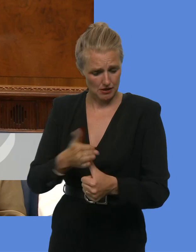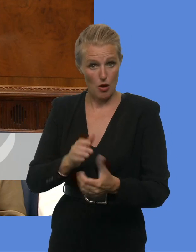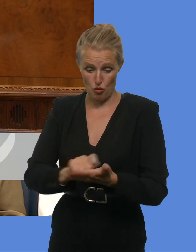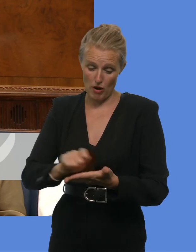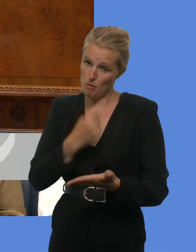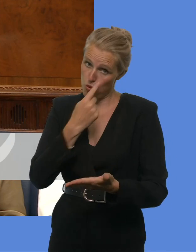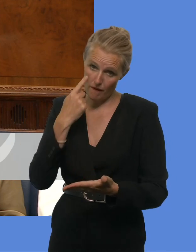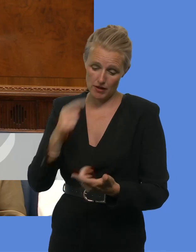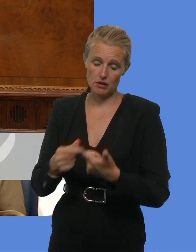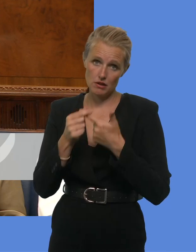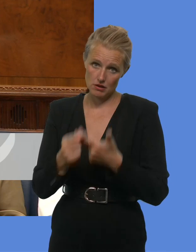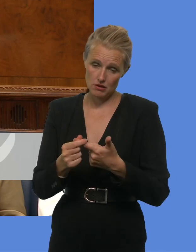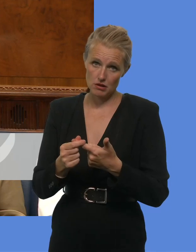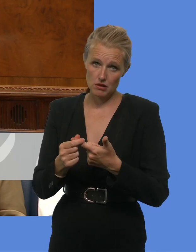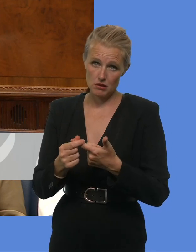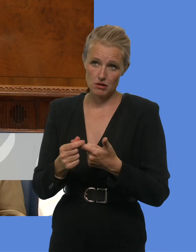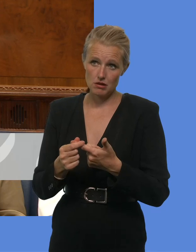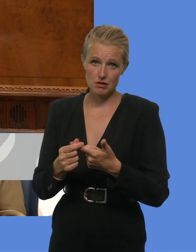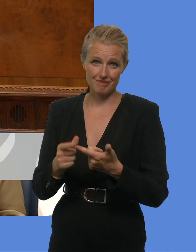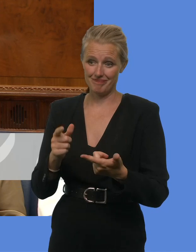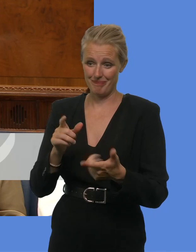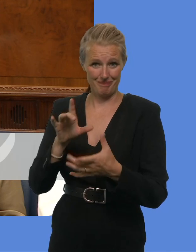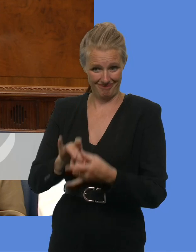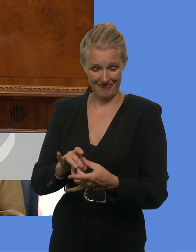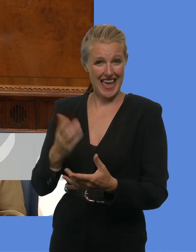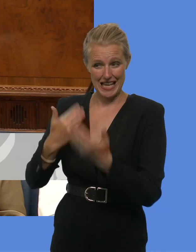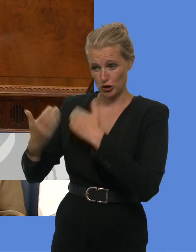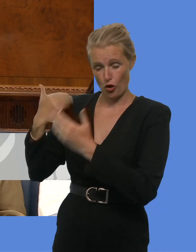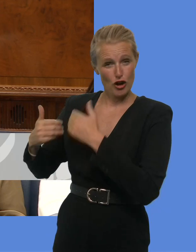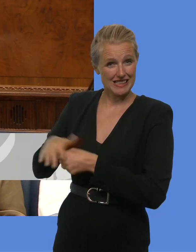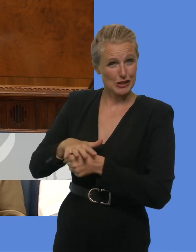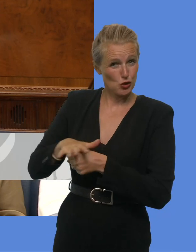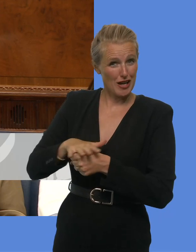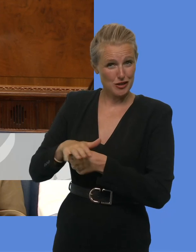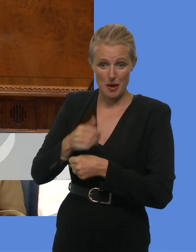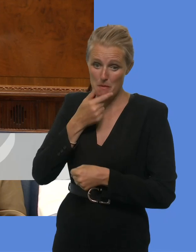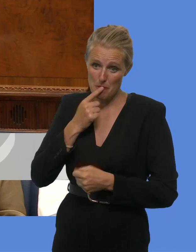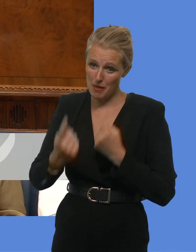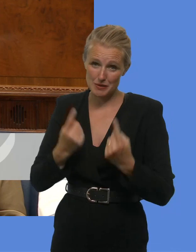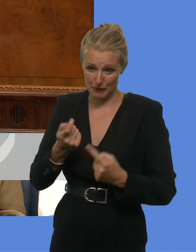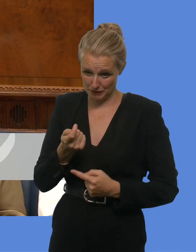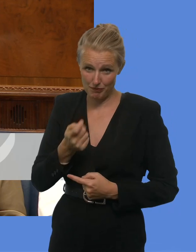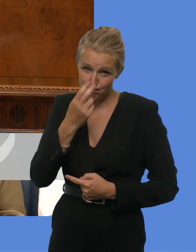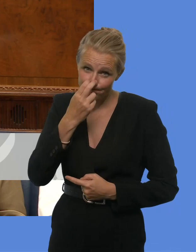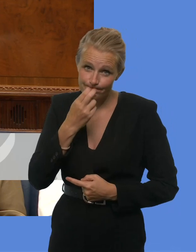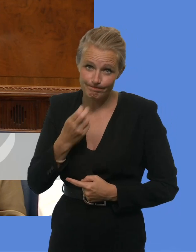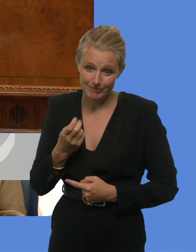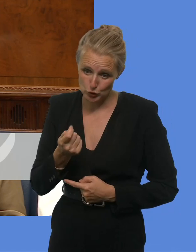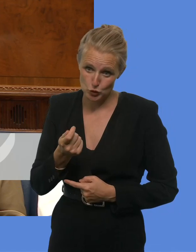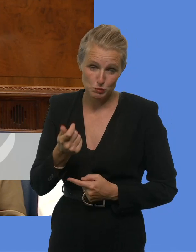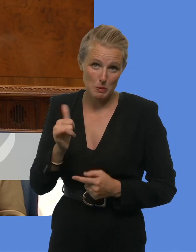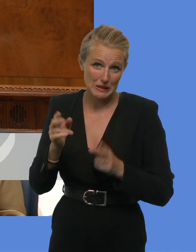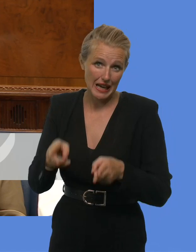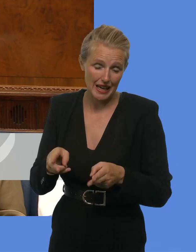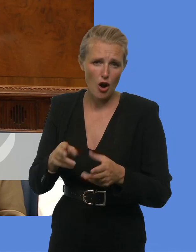some reassurances around what is happening, given they are historic cases and many of these people are nearing the end of their lives. What has been done to ensure that